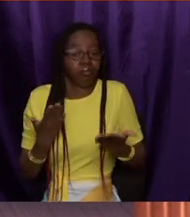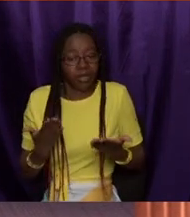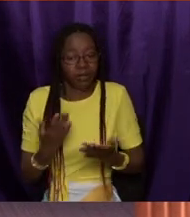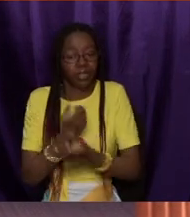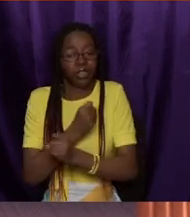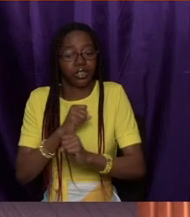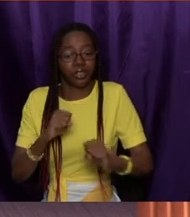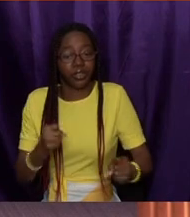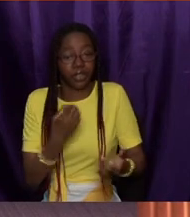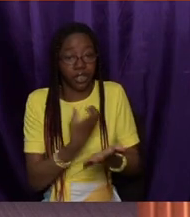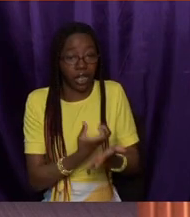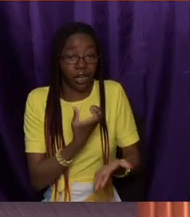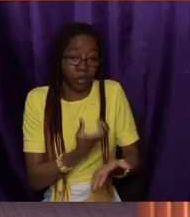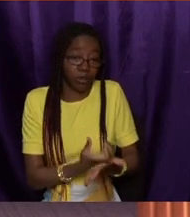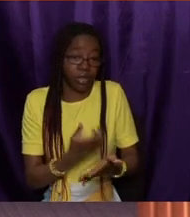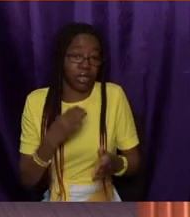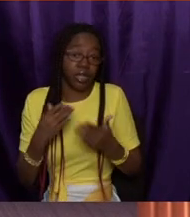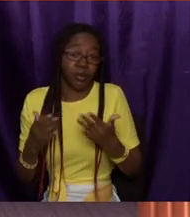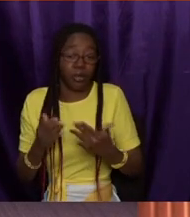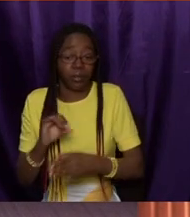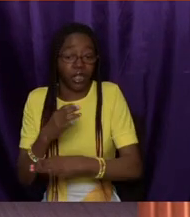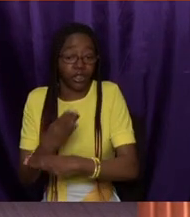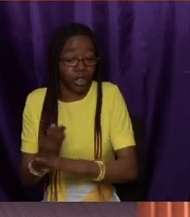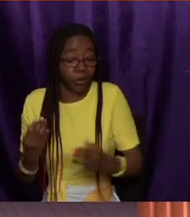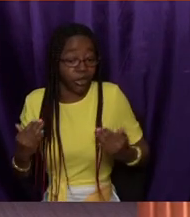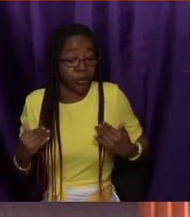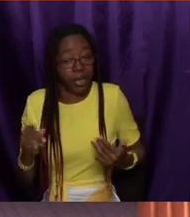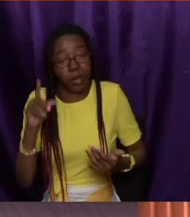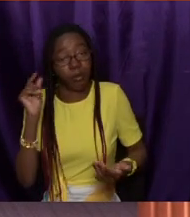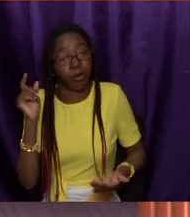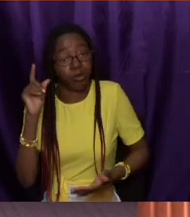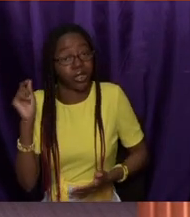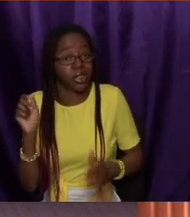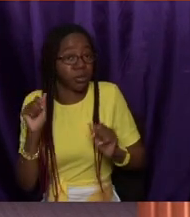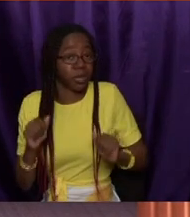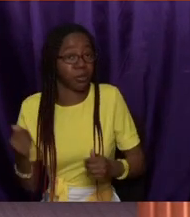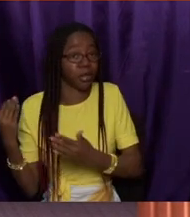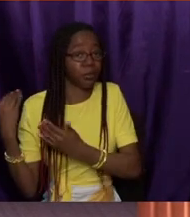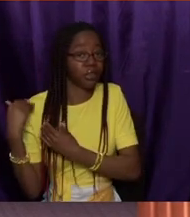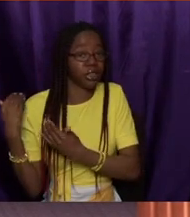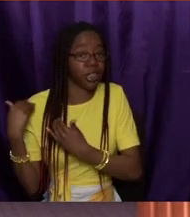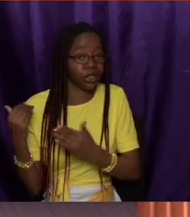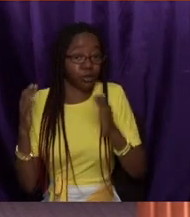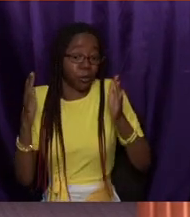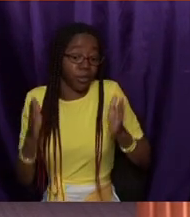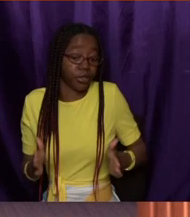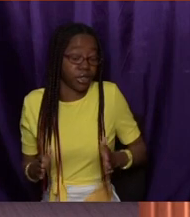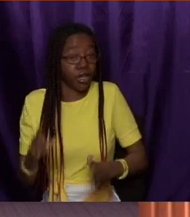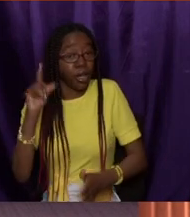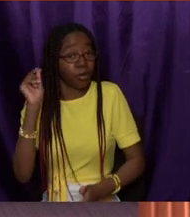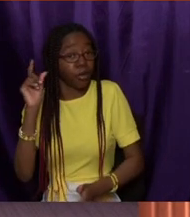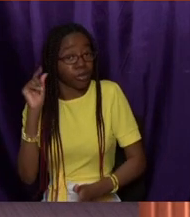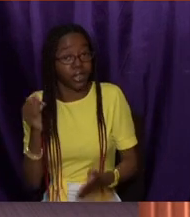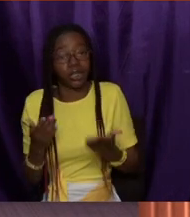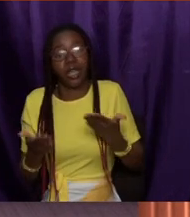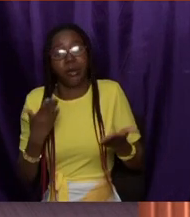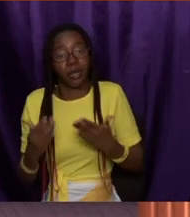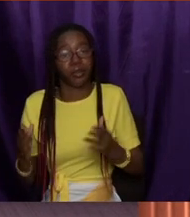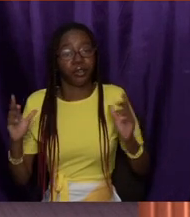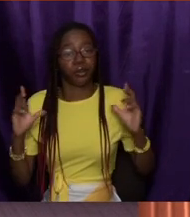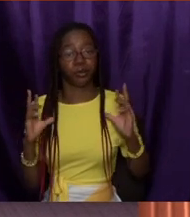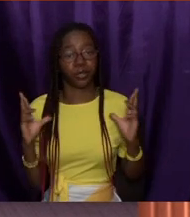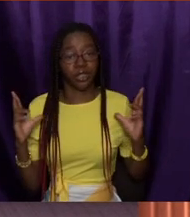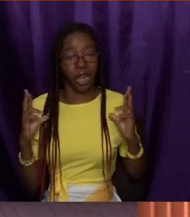economy. Moses may be that job that you had. Moses may be a position or a person. Moses may be your